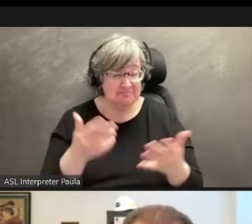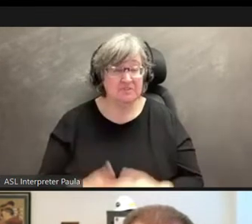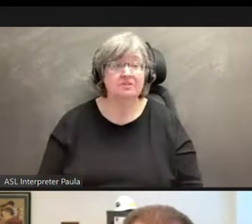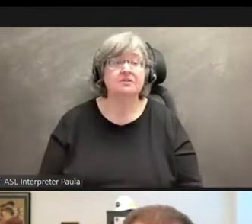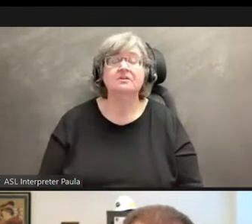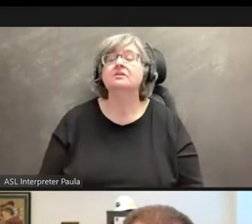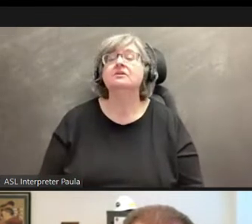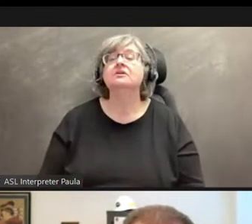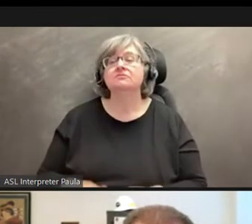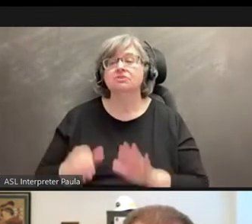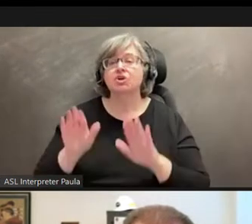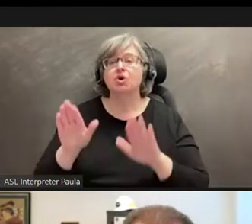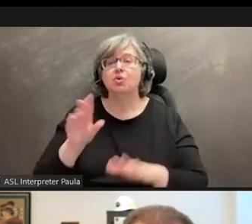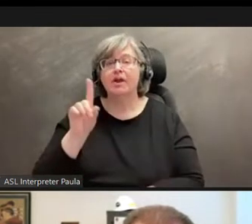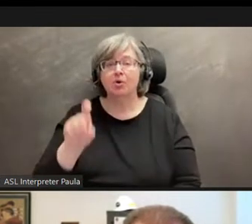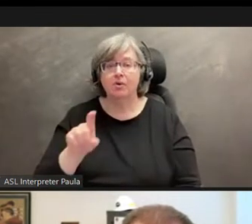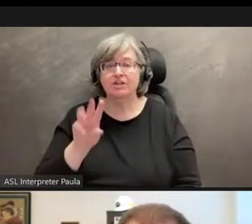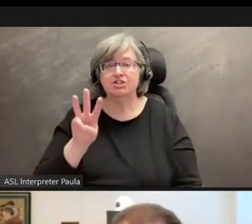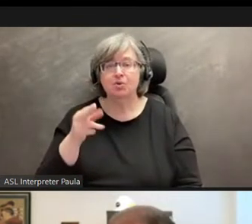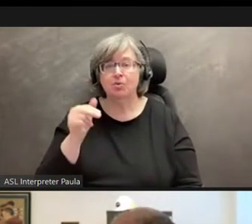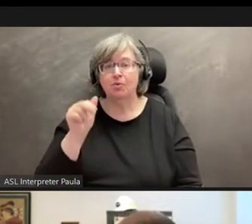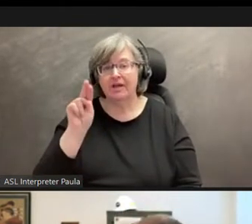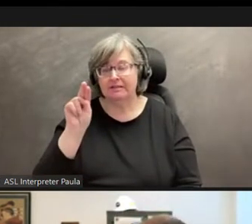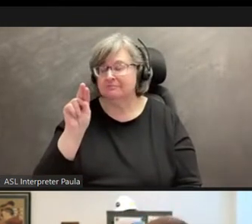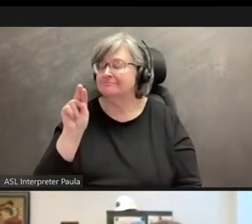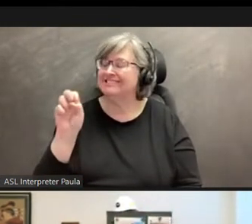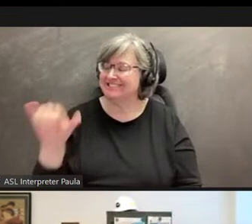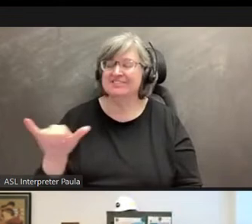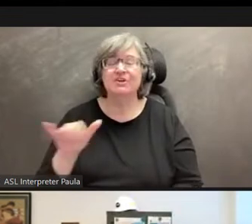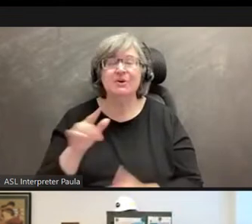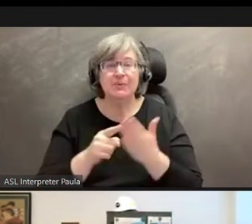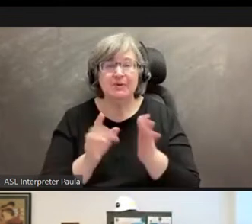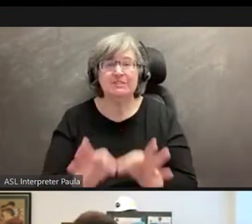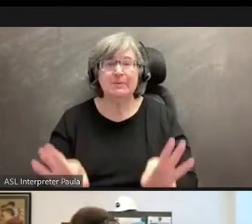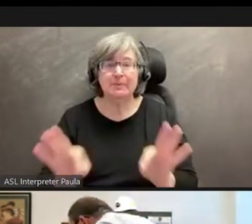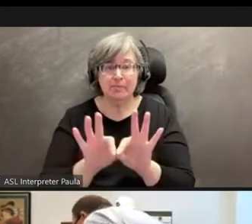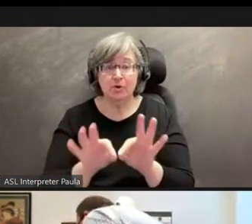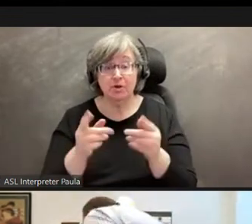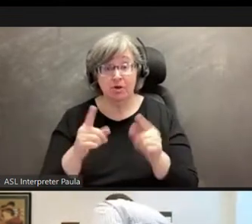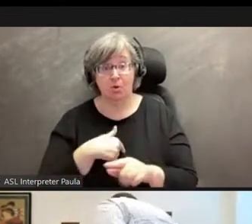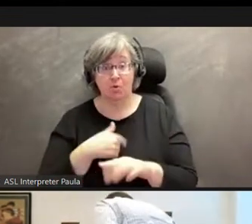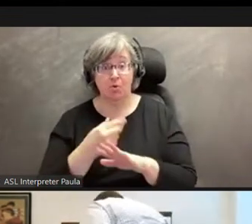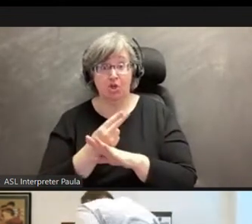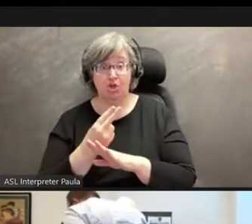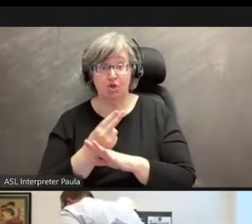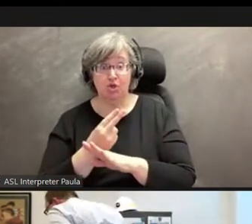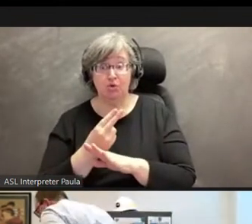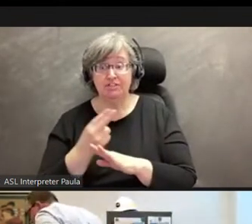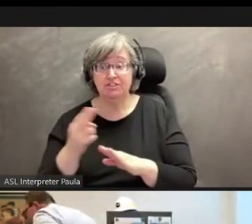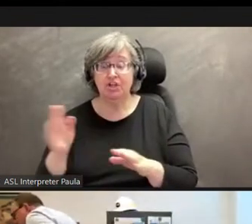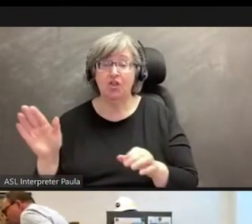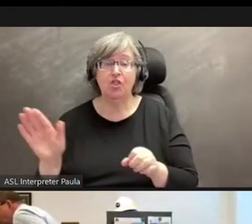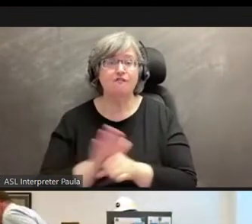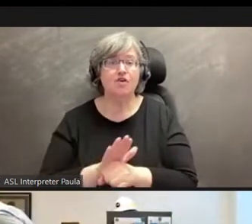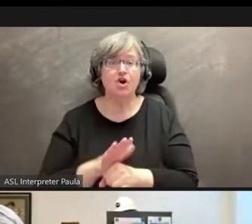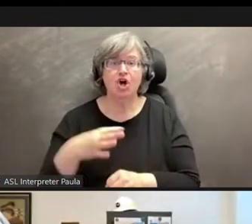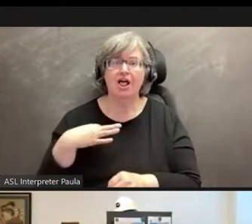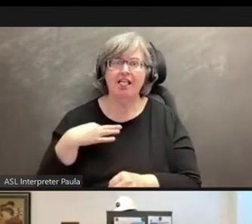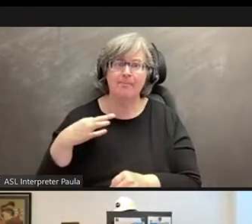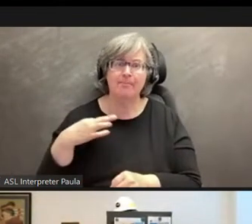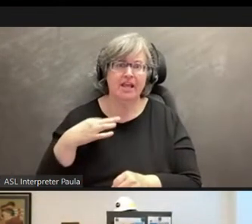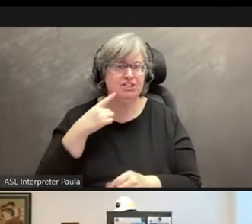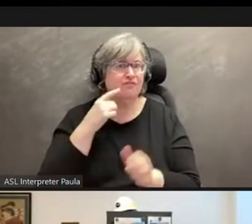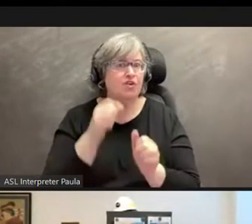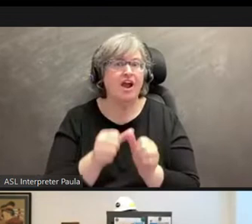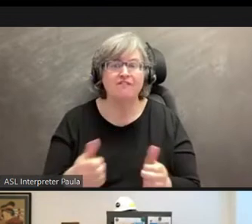it's a good question, Whitney. So what's really important is when we were using full applications for everything,